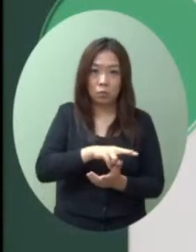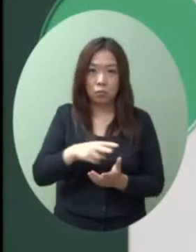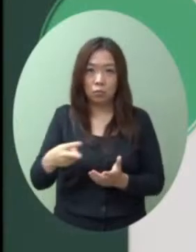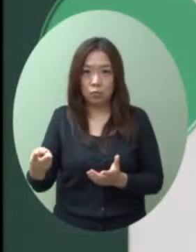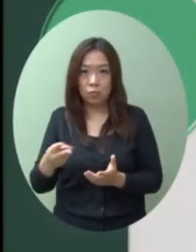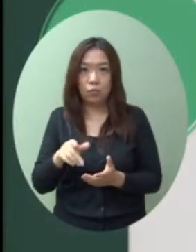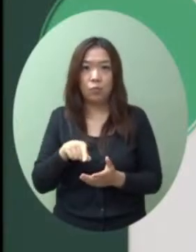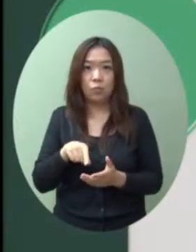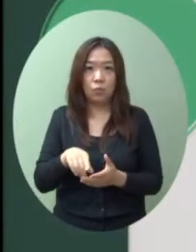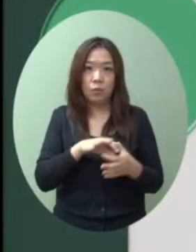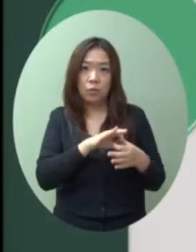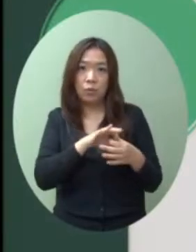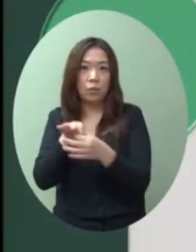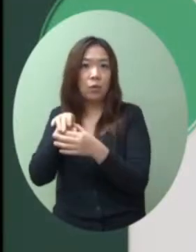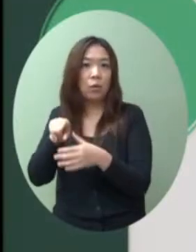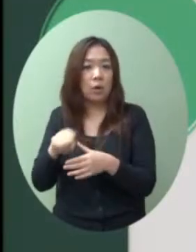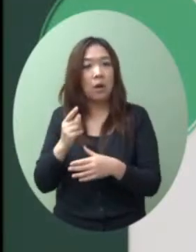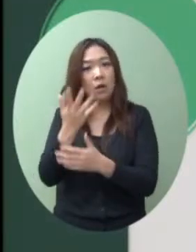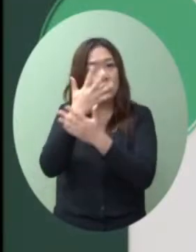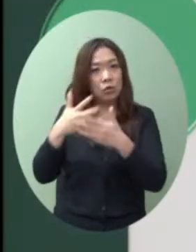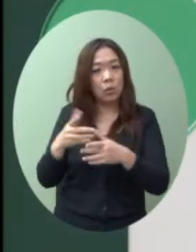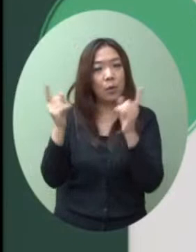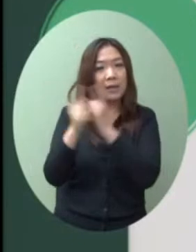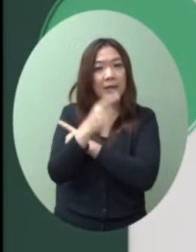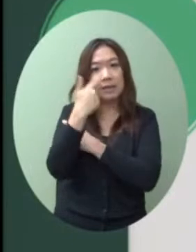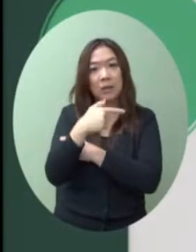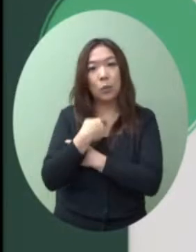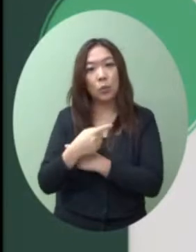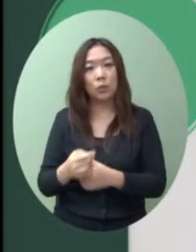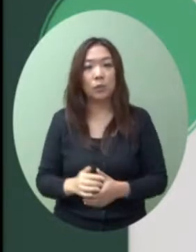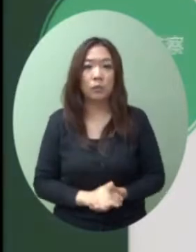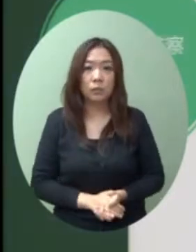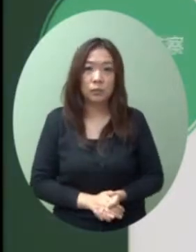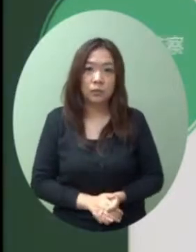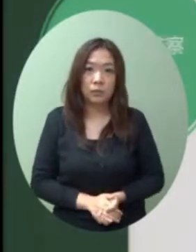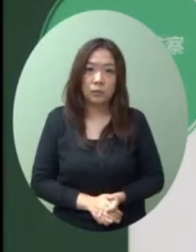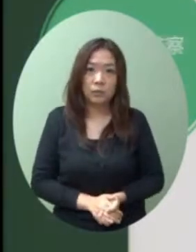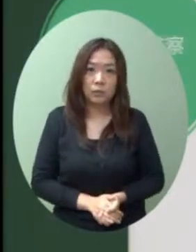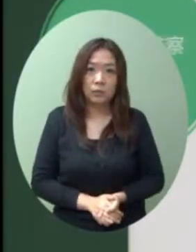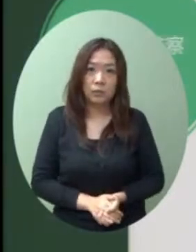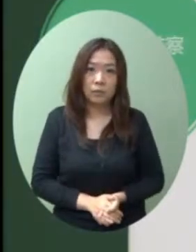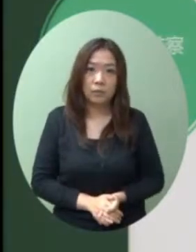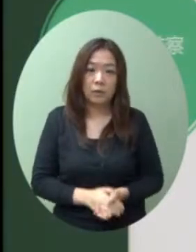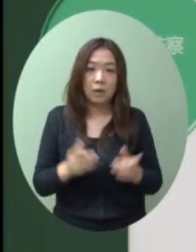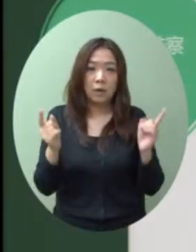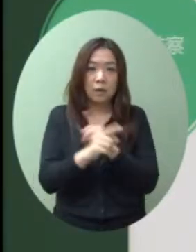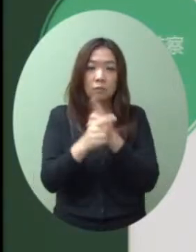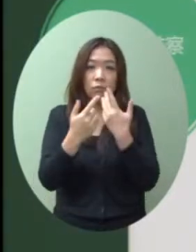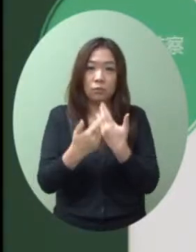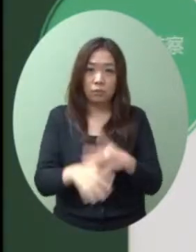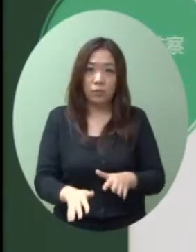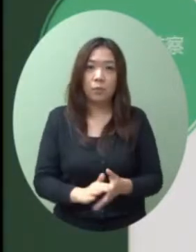Just press check for updates, and the app would direct you to the App Store for an update.